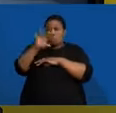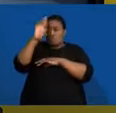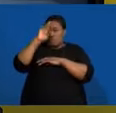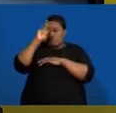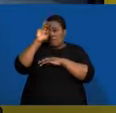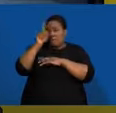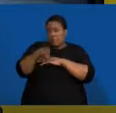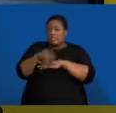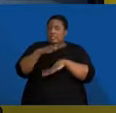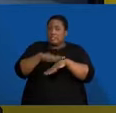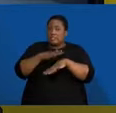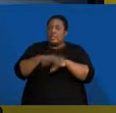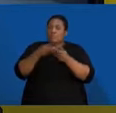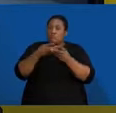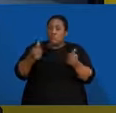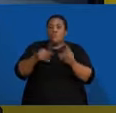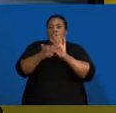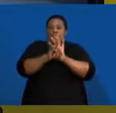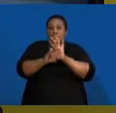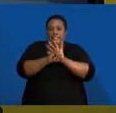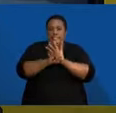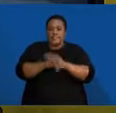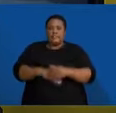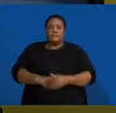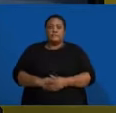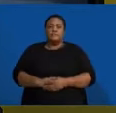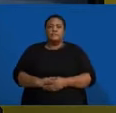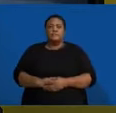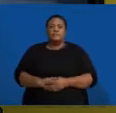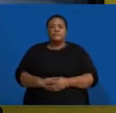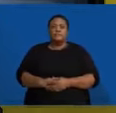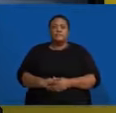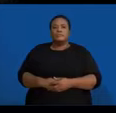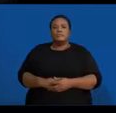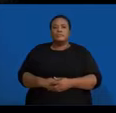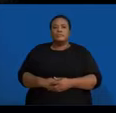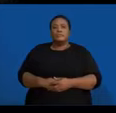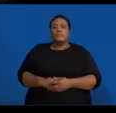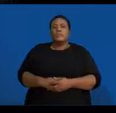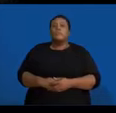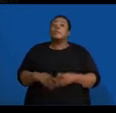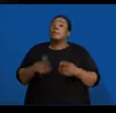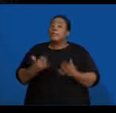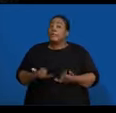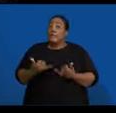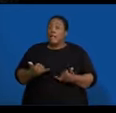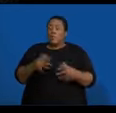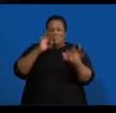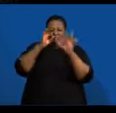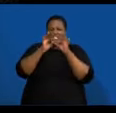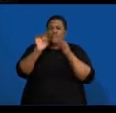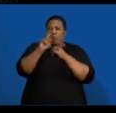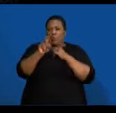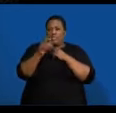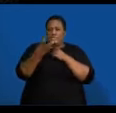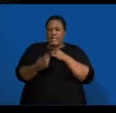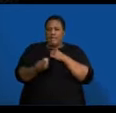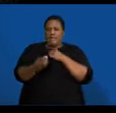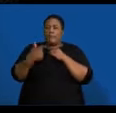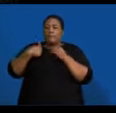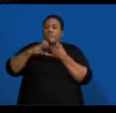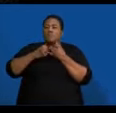especially when solving identities. And then we're going to look at a specific question now where I'm going to try